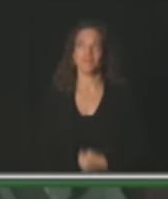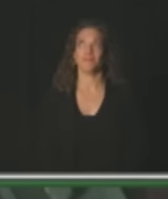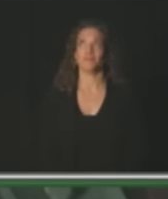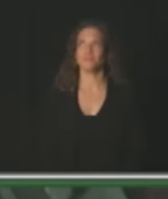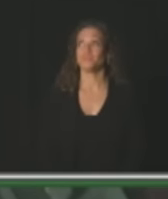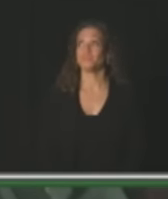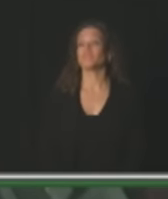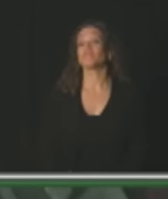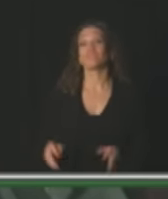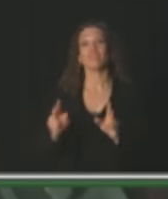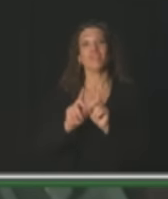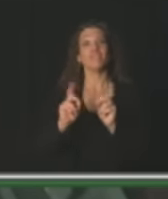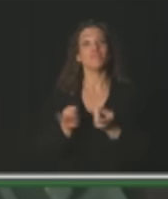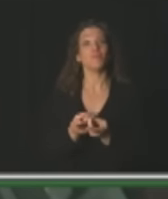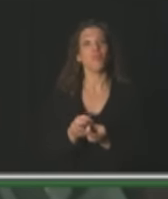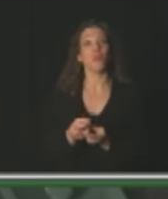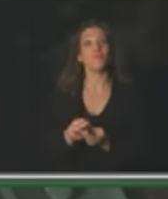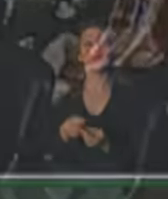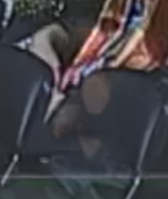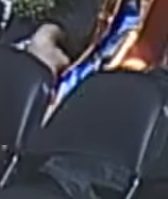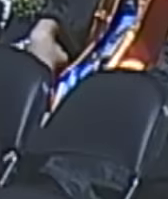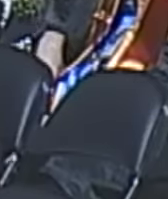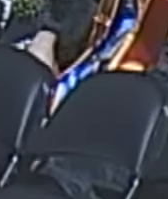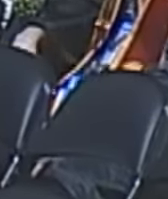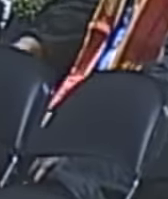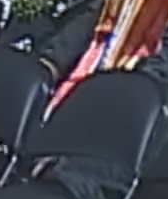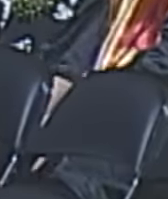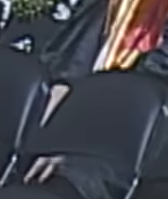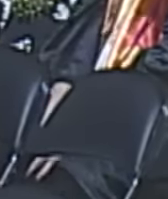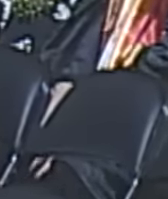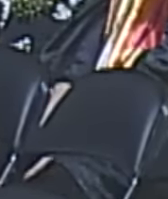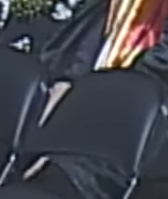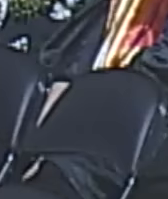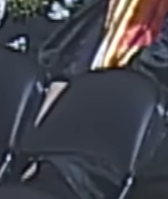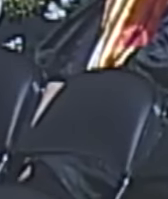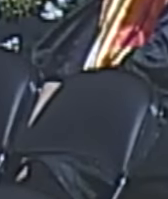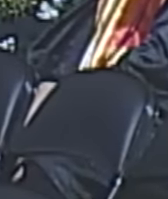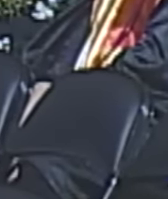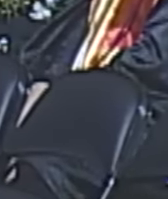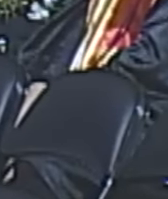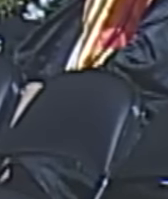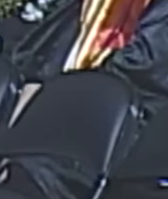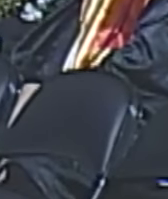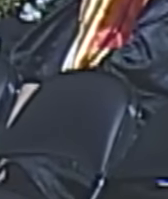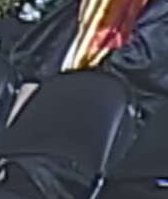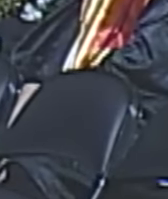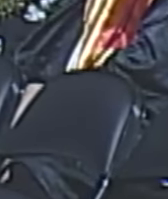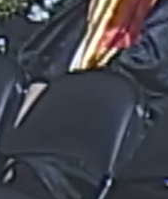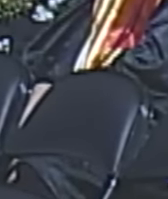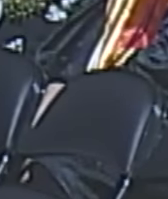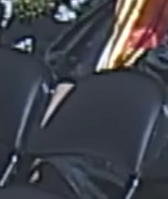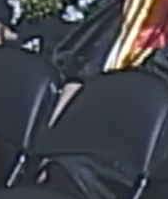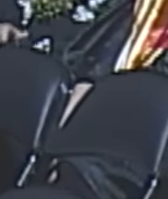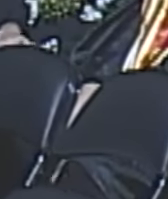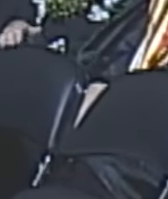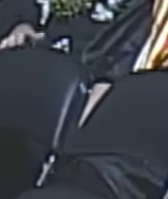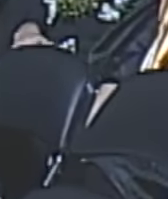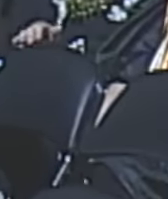From the Department of Geology, being hooded by Timothy Horner, Douglas Dean.